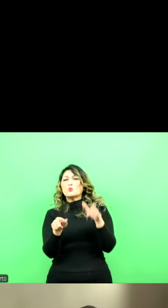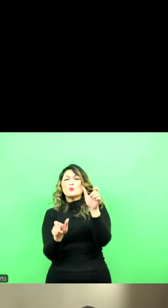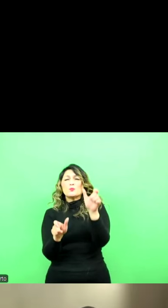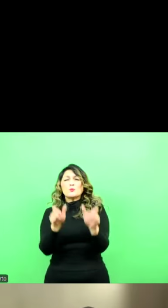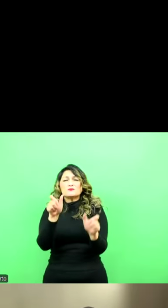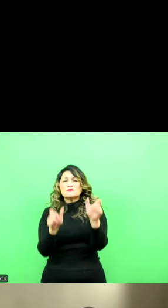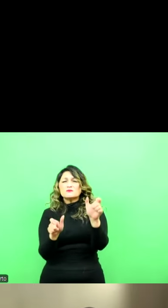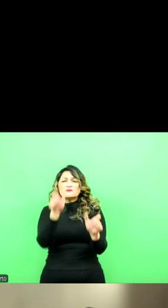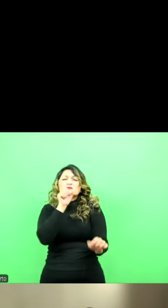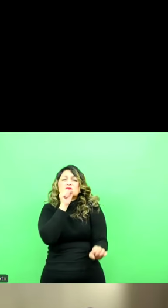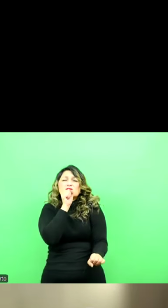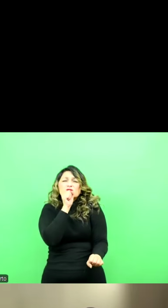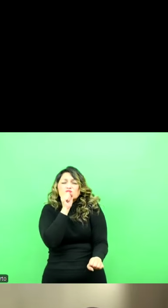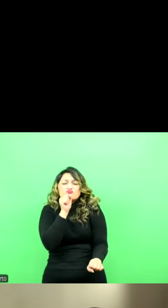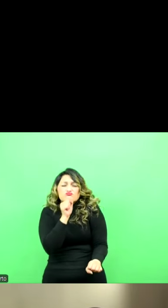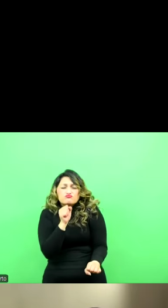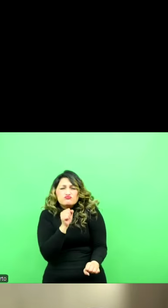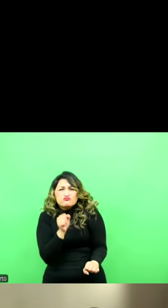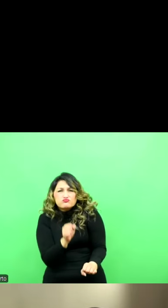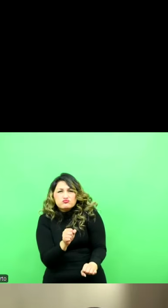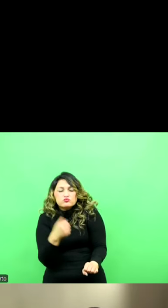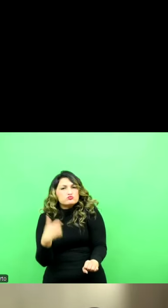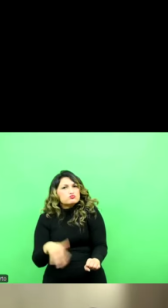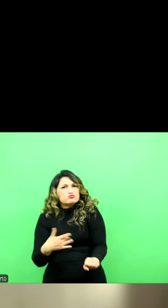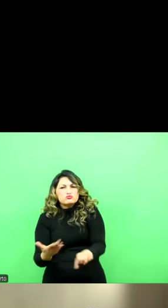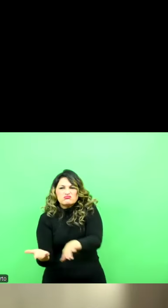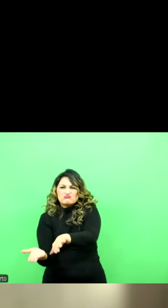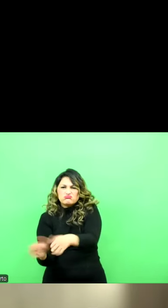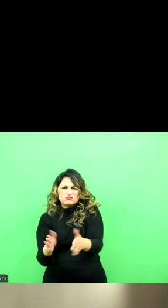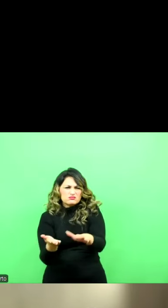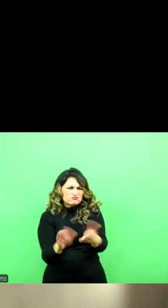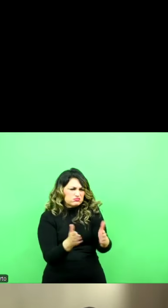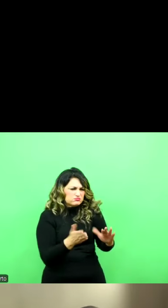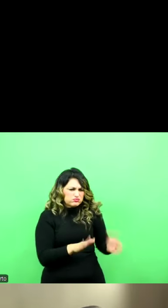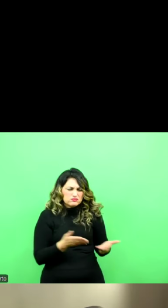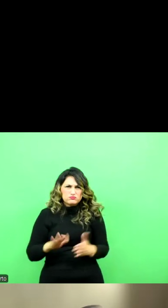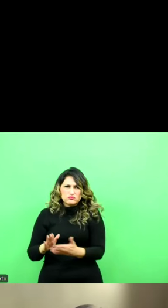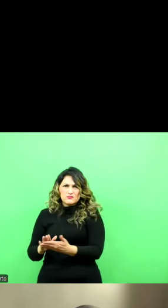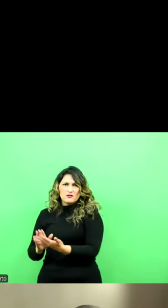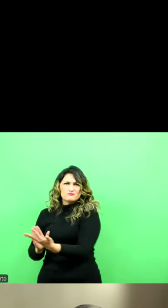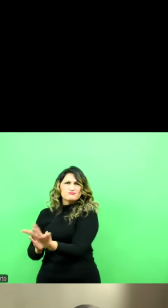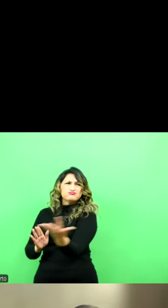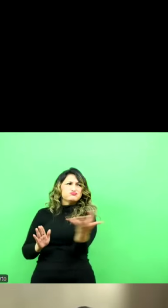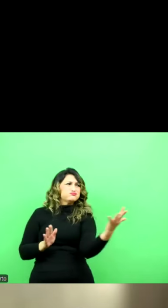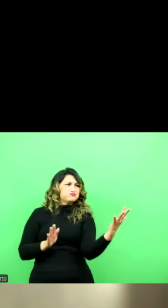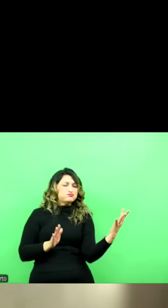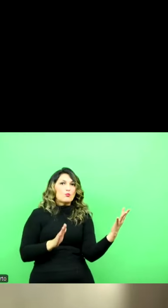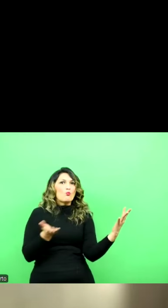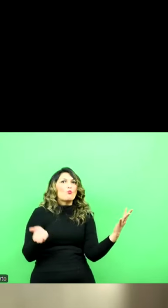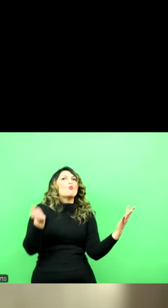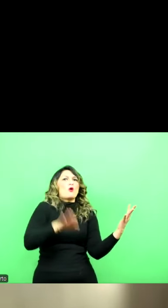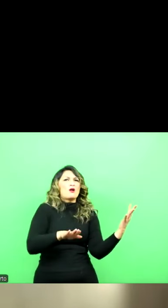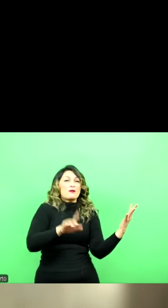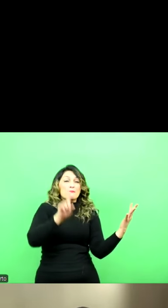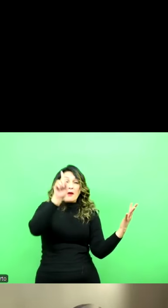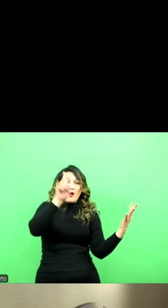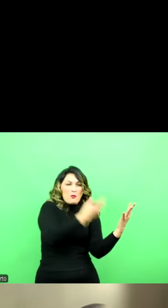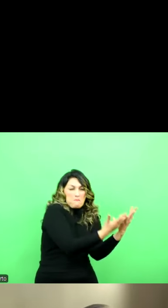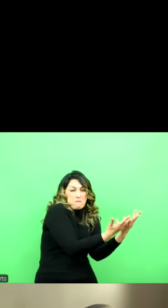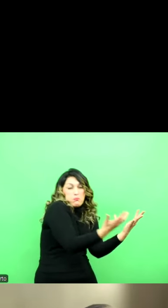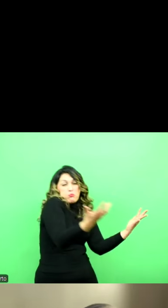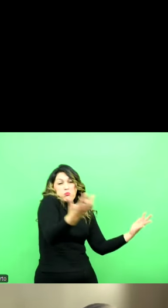numbers in the context of Hurricane Katrina. But over time, the elderly who survived